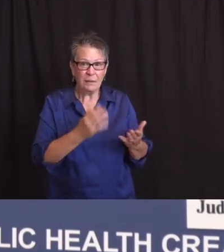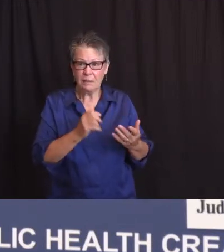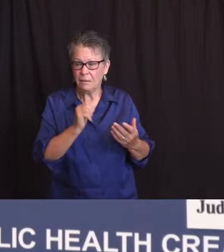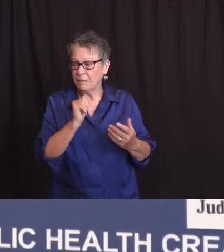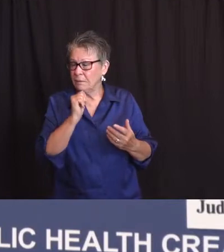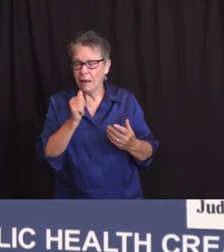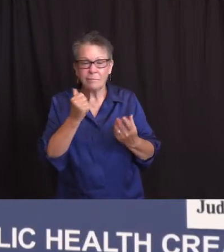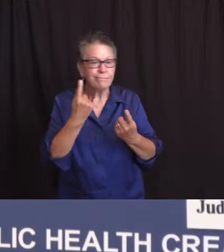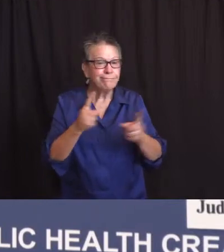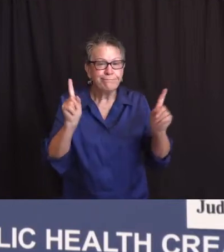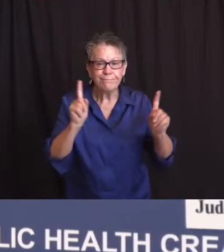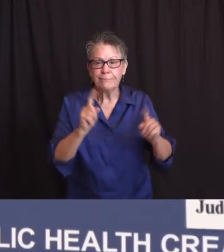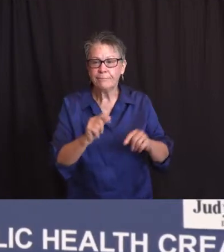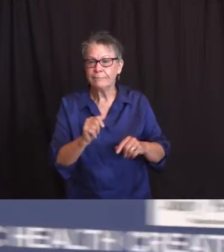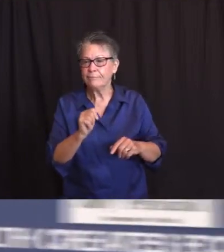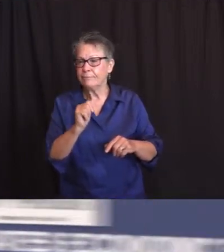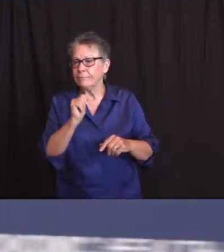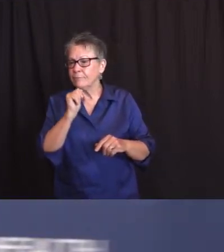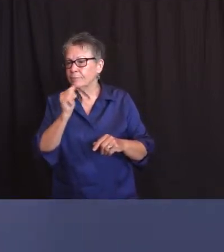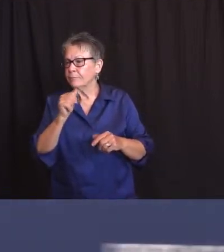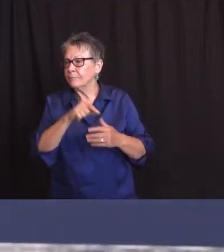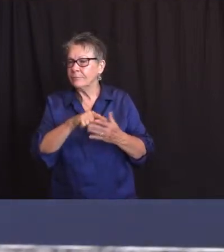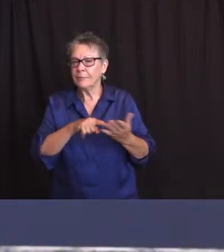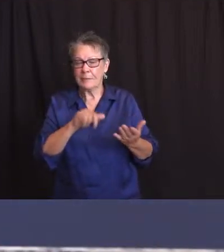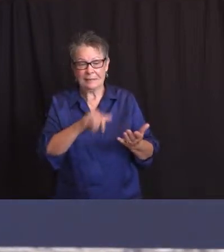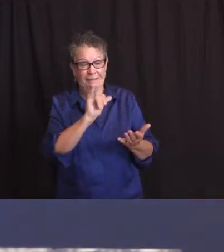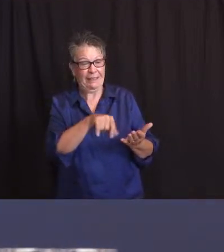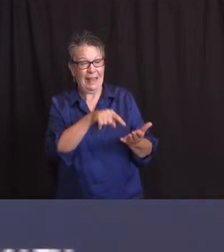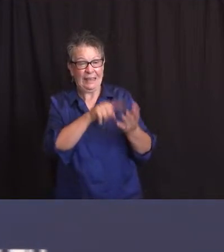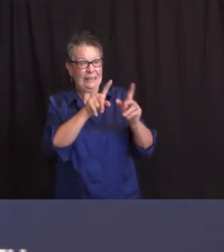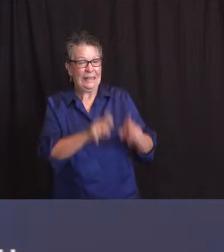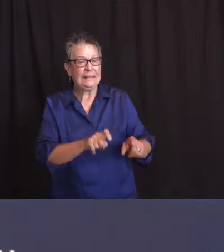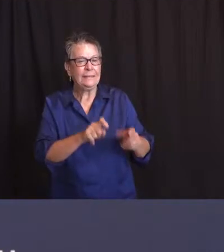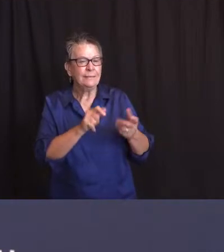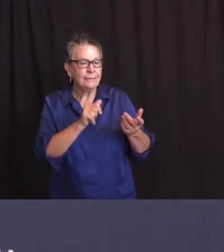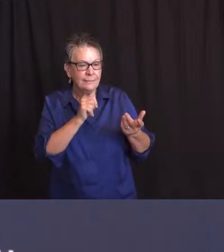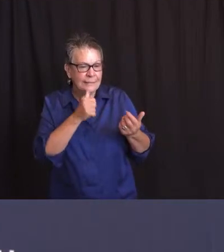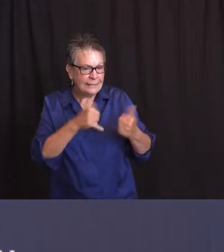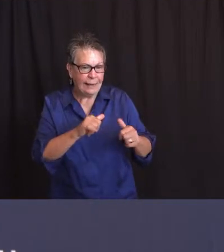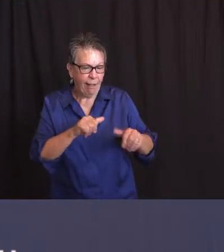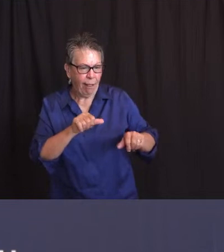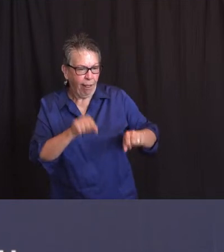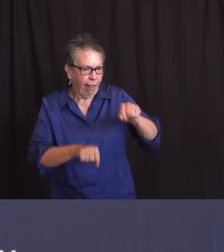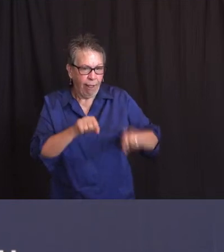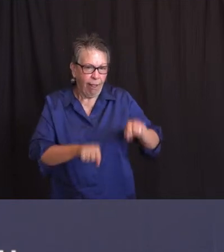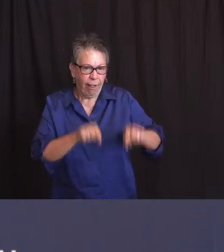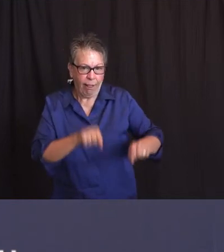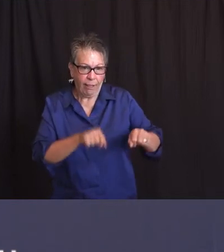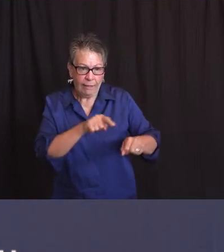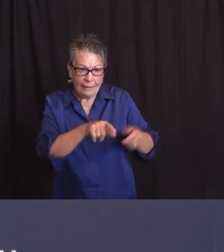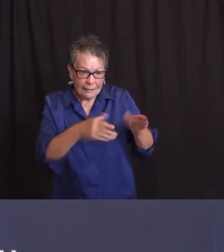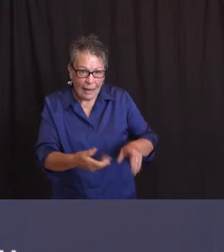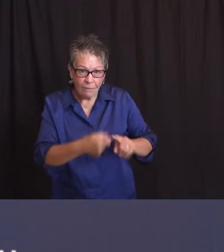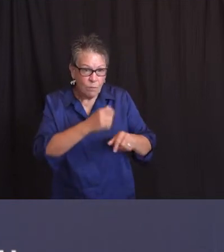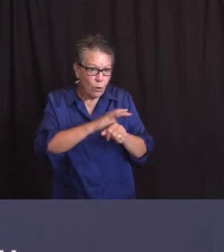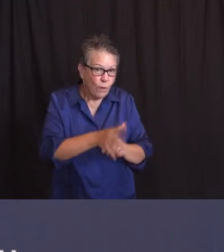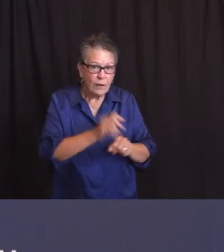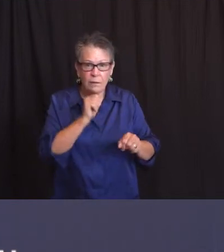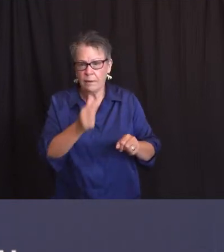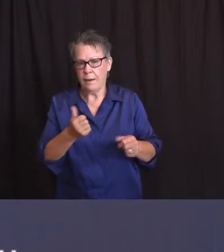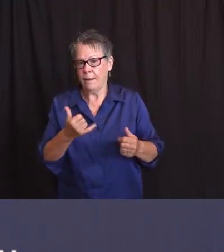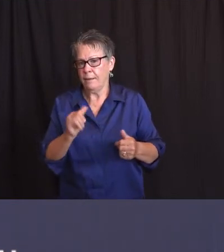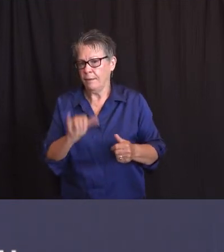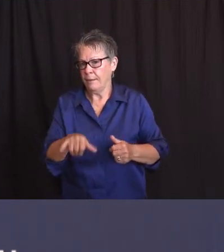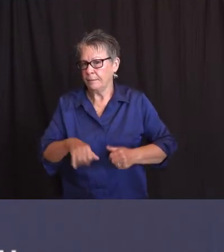going to be there. Judy, that was a good question, and the question on vents, I think, is a good question. So we're